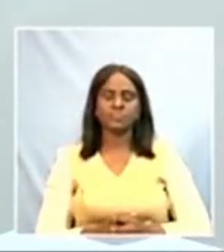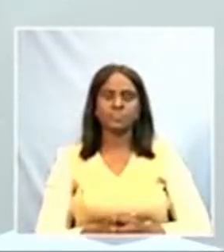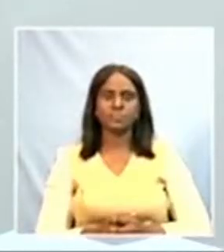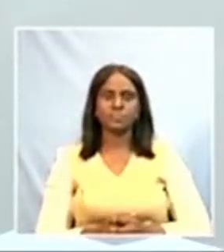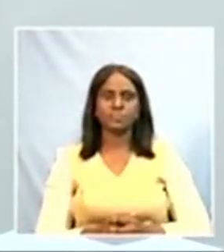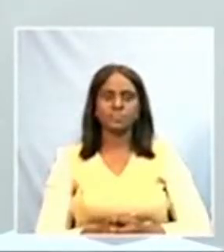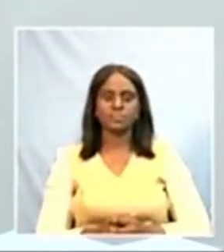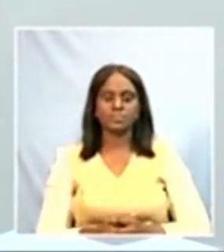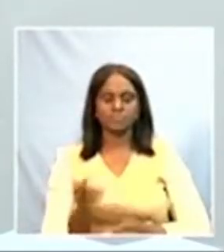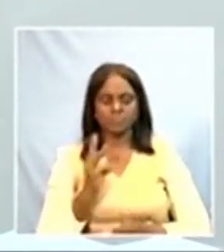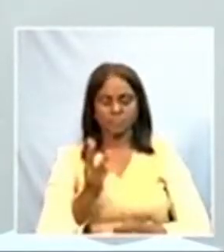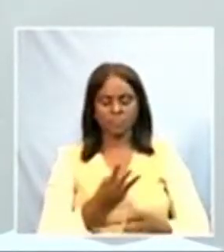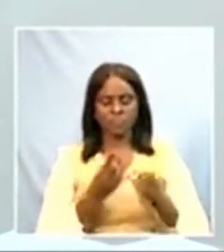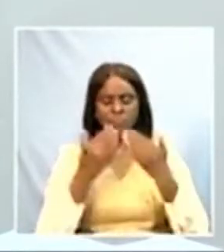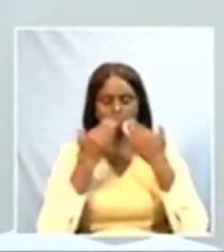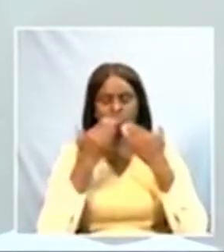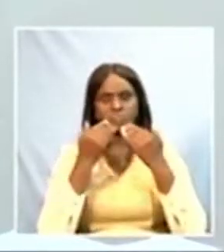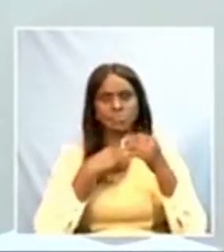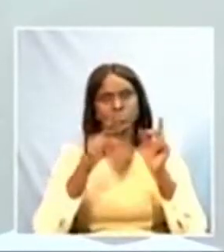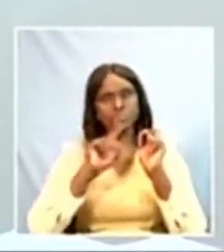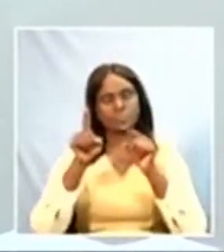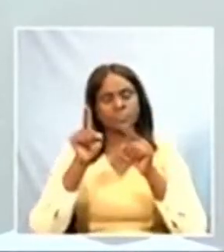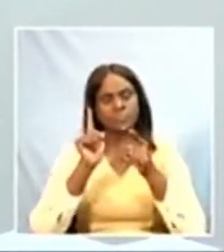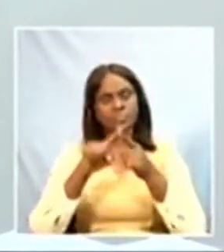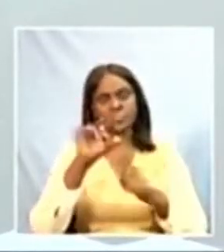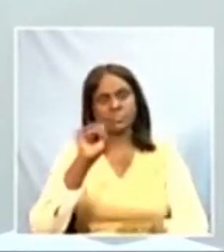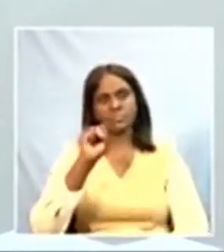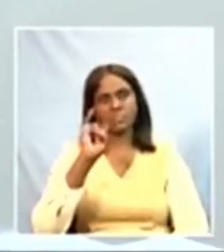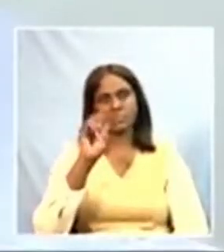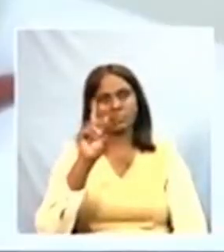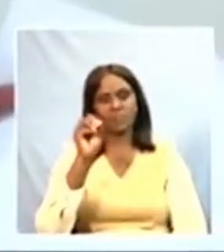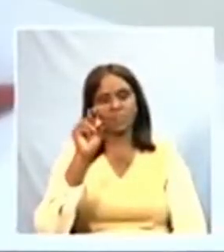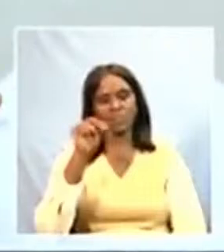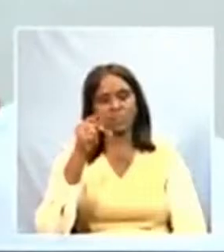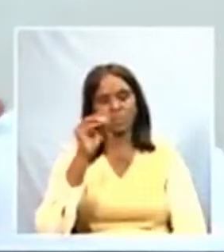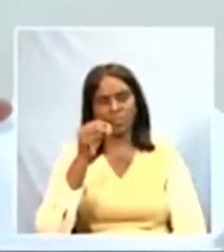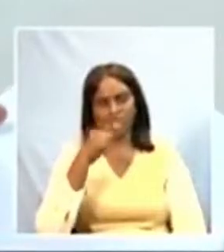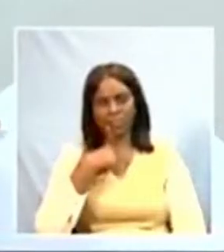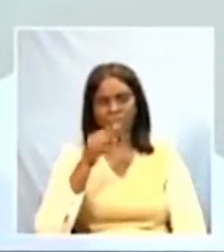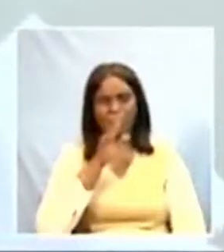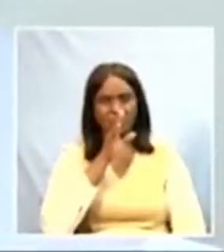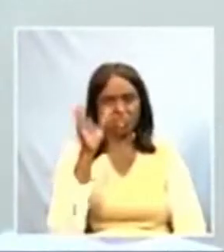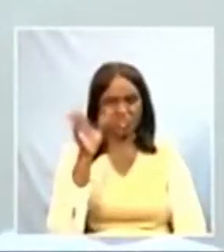we appreciate, I've been to SIKONGO. I went there in